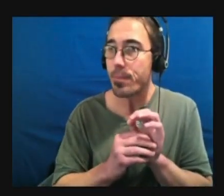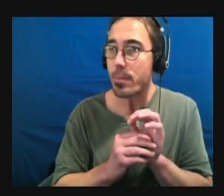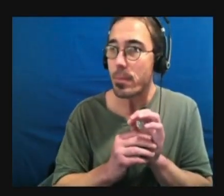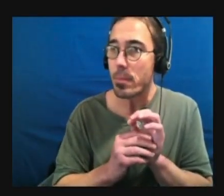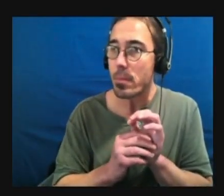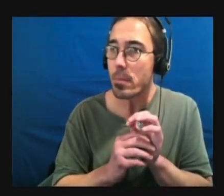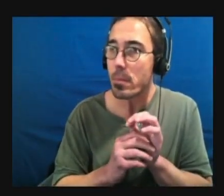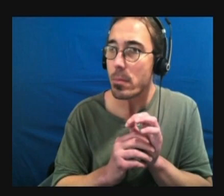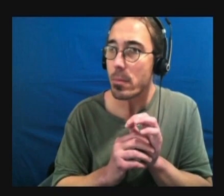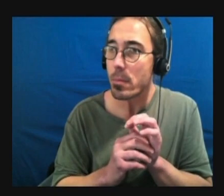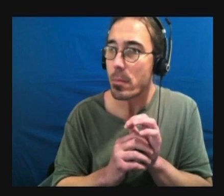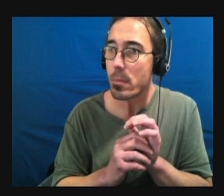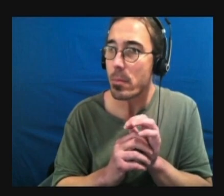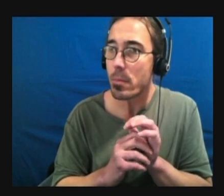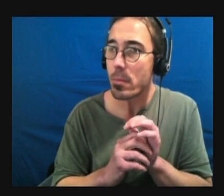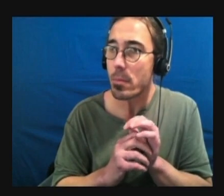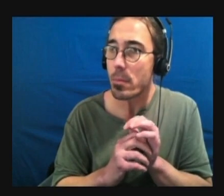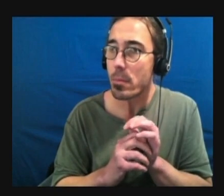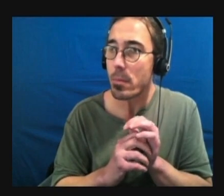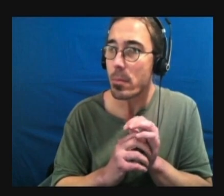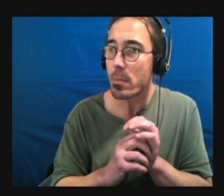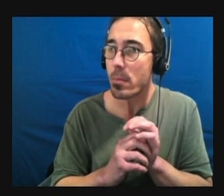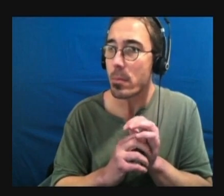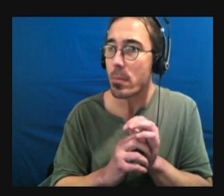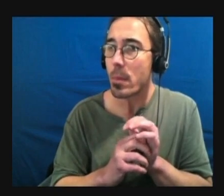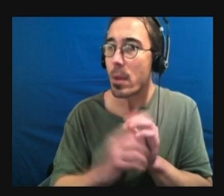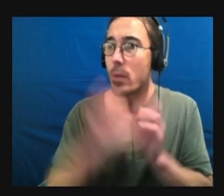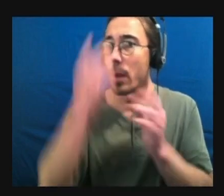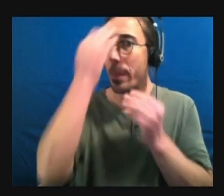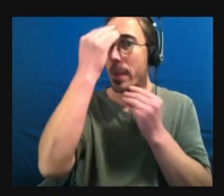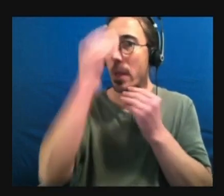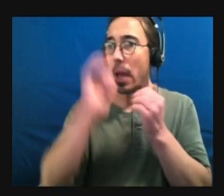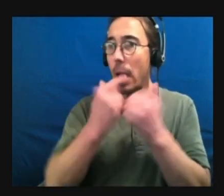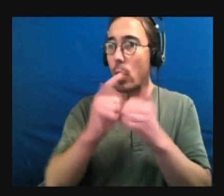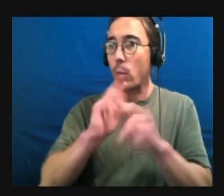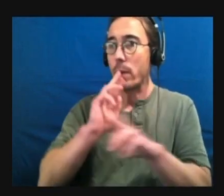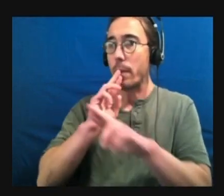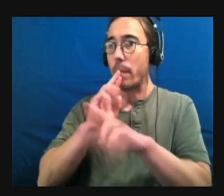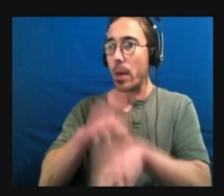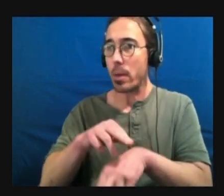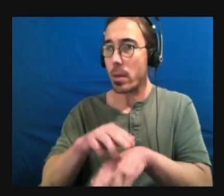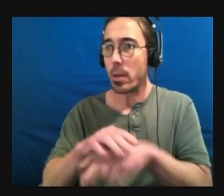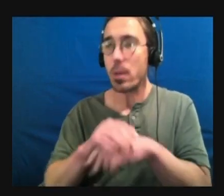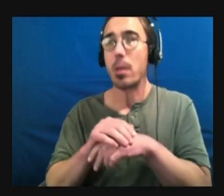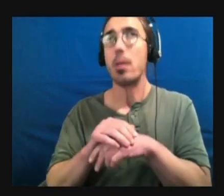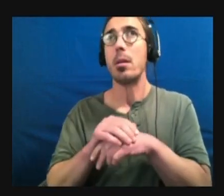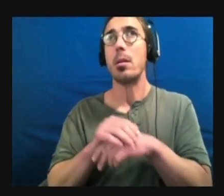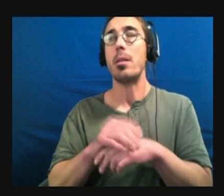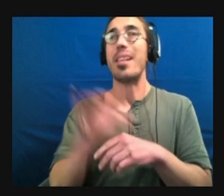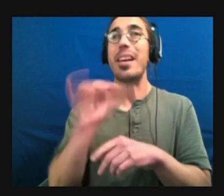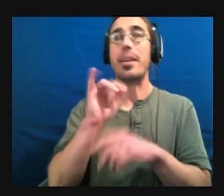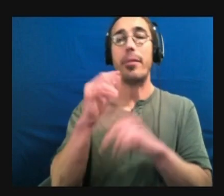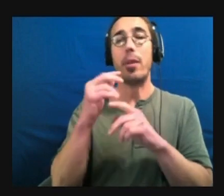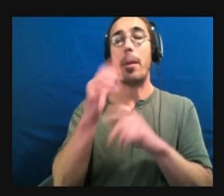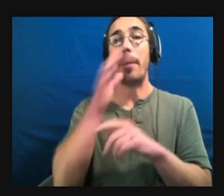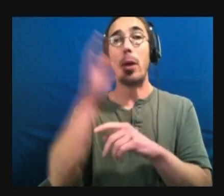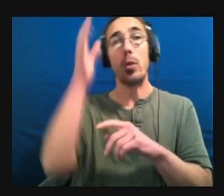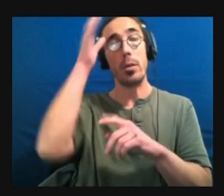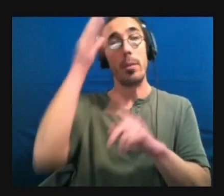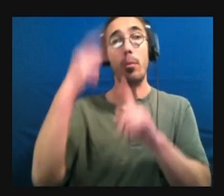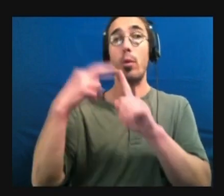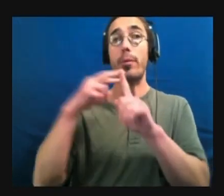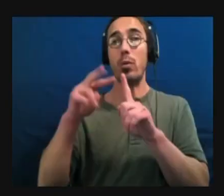So I'm thinking how to respond to this from a point of view of a parent. Having